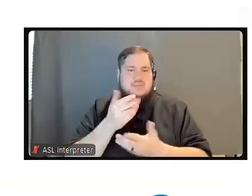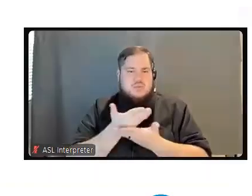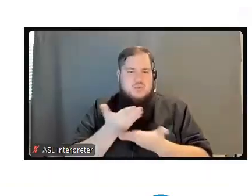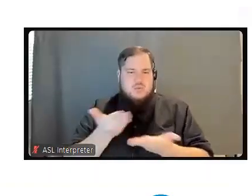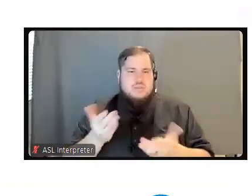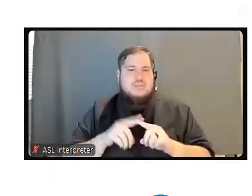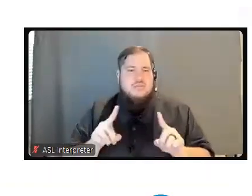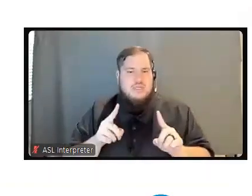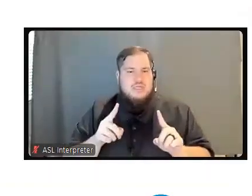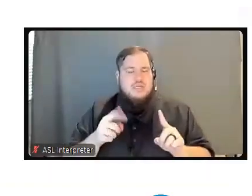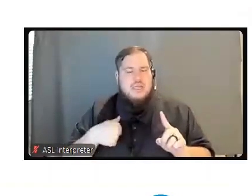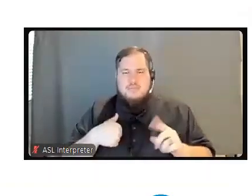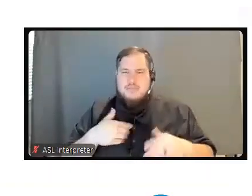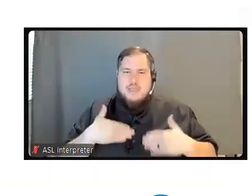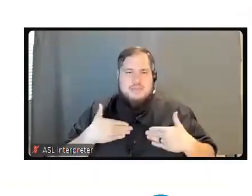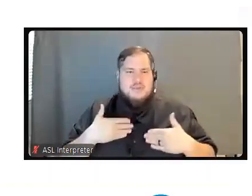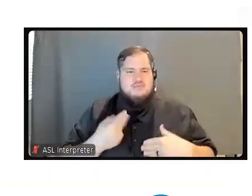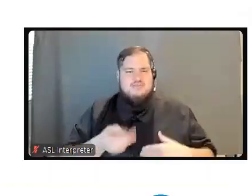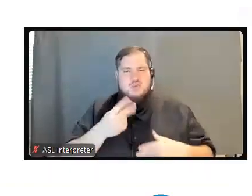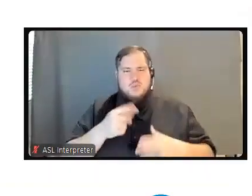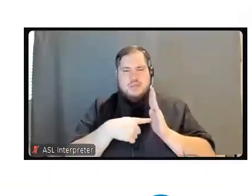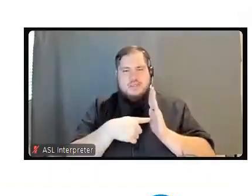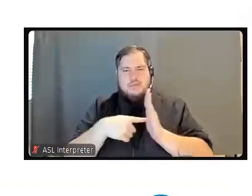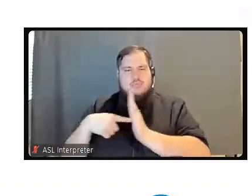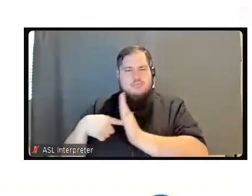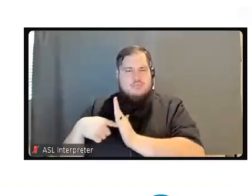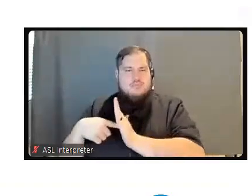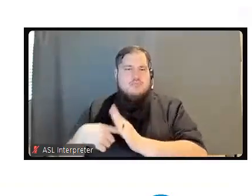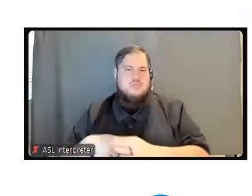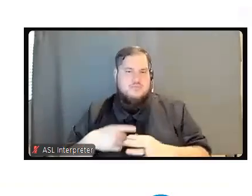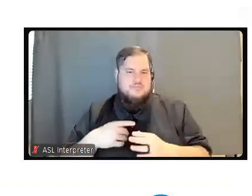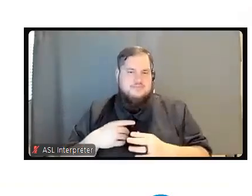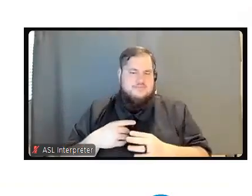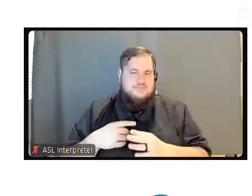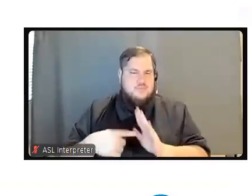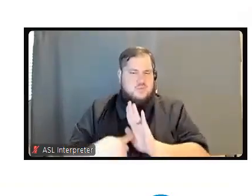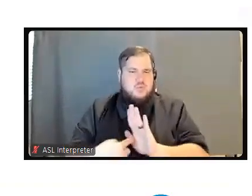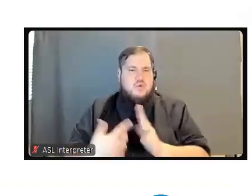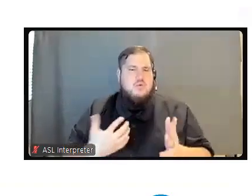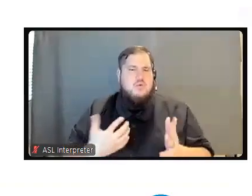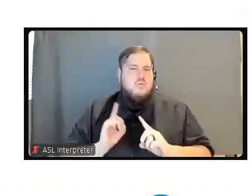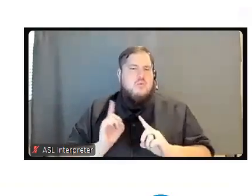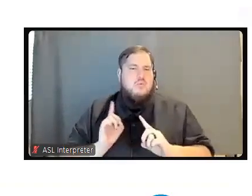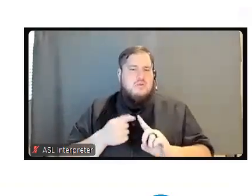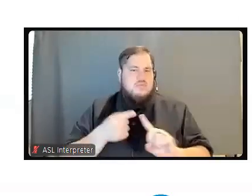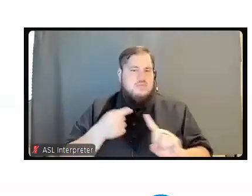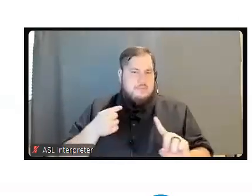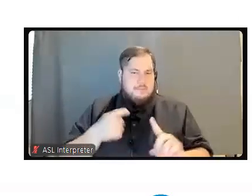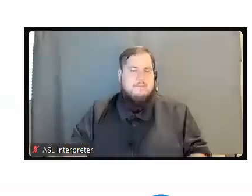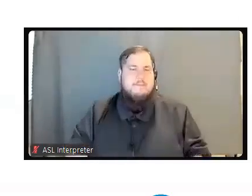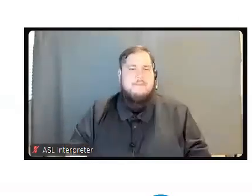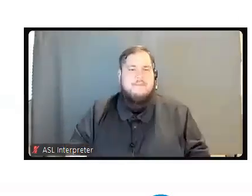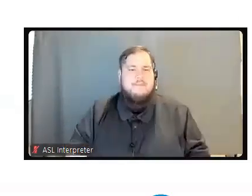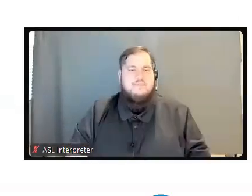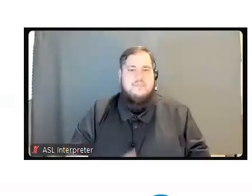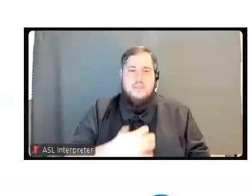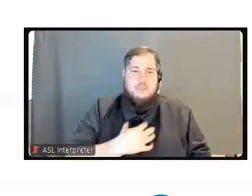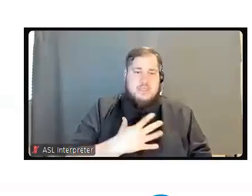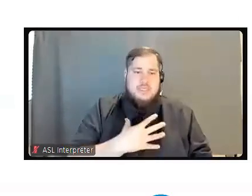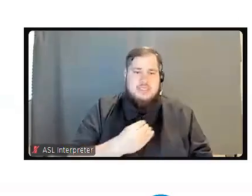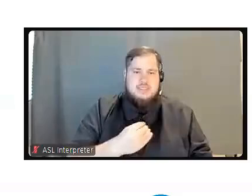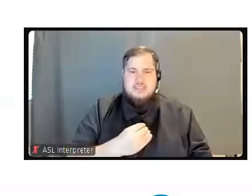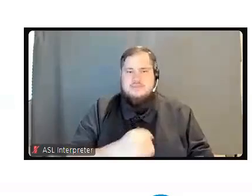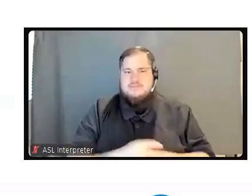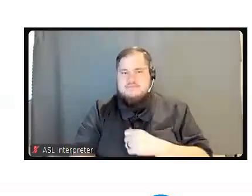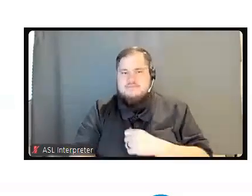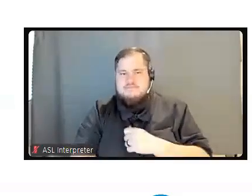but I'm happy to take two examples here just to give you a sense of where some of this data is coming from. So under complaints and violations,